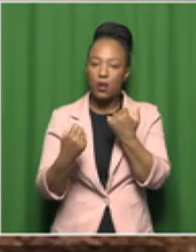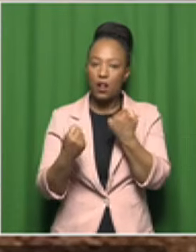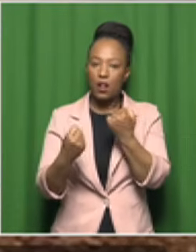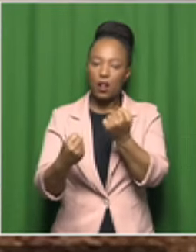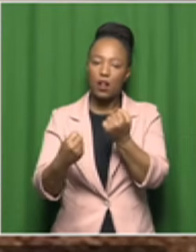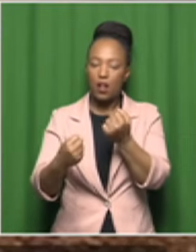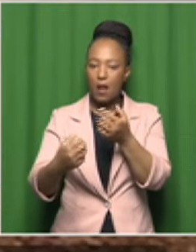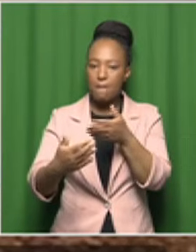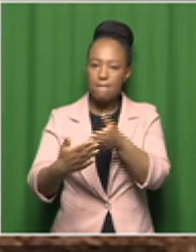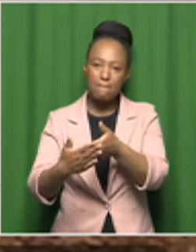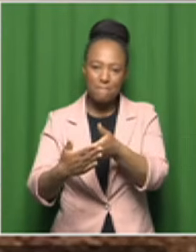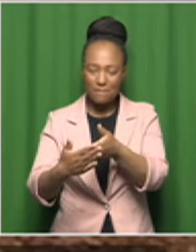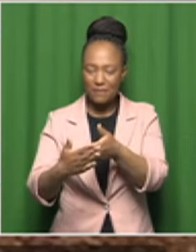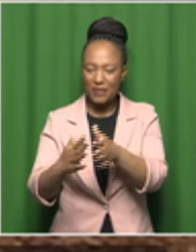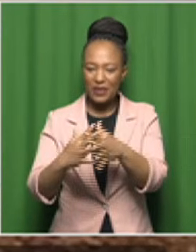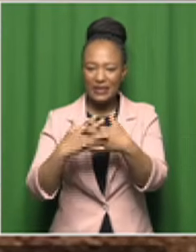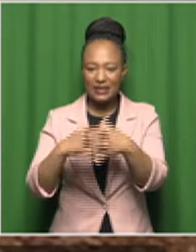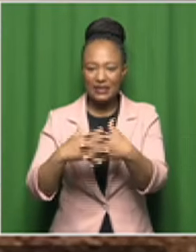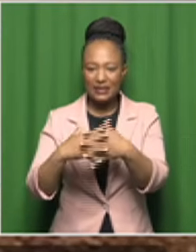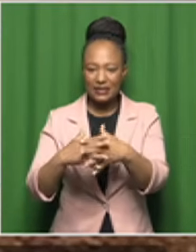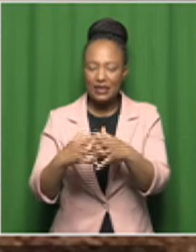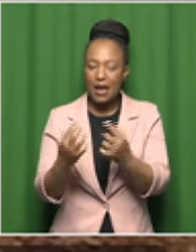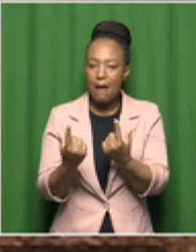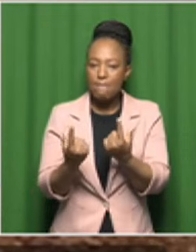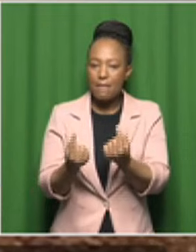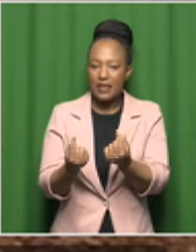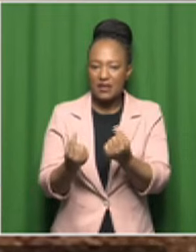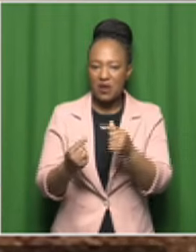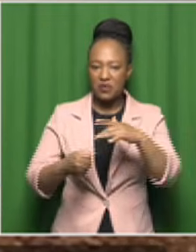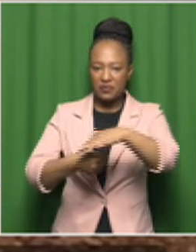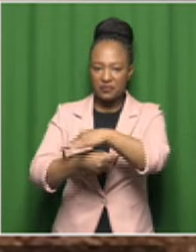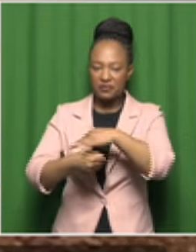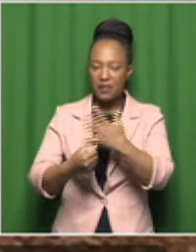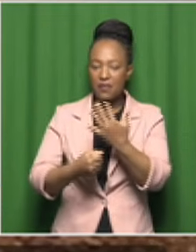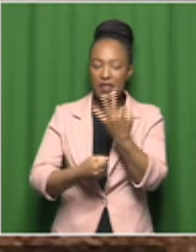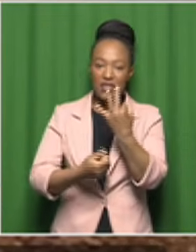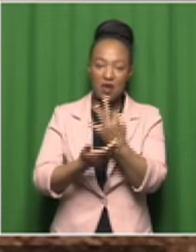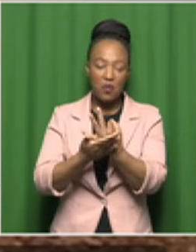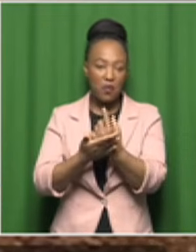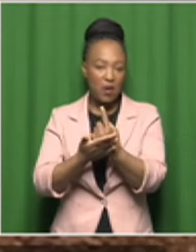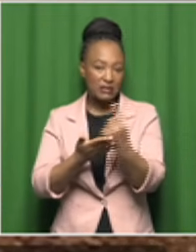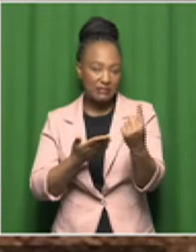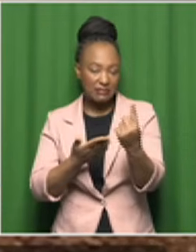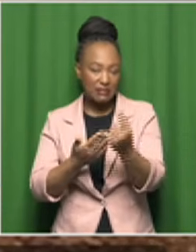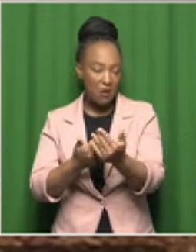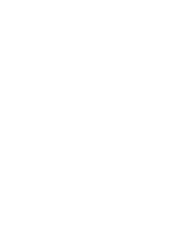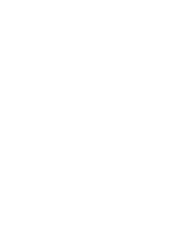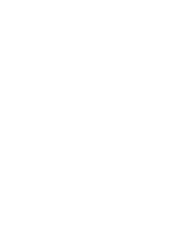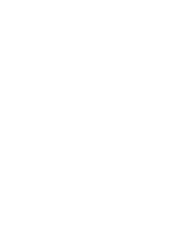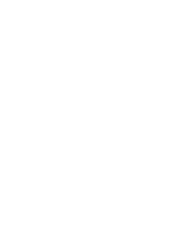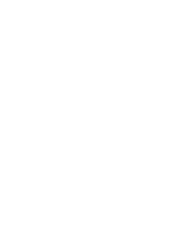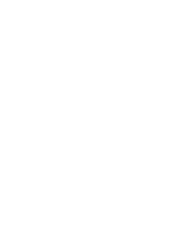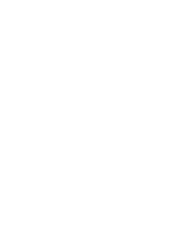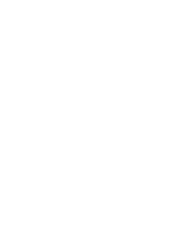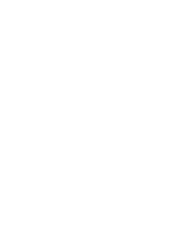be really chaotic around that Pinetown area. Probably be closed for 3 weeks, maybe a month ahead. All right.